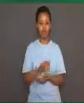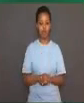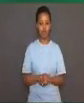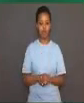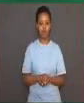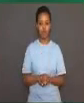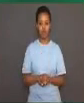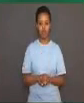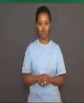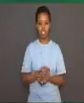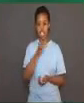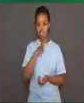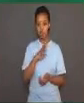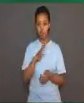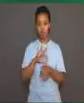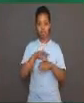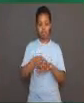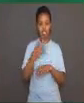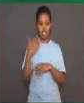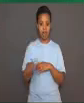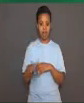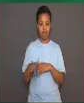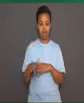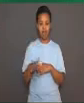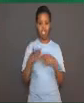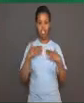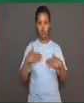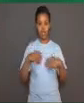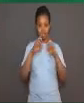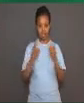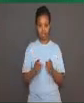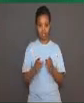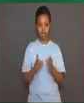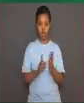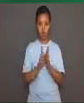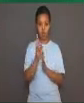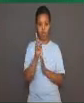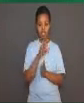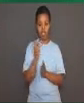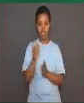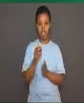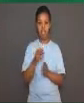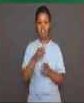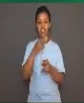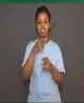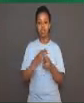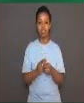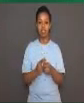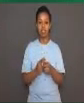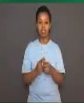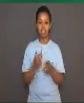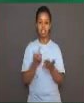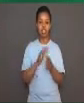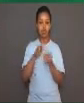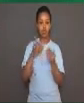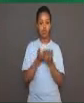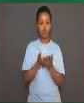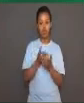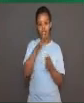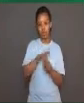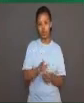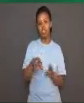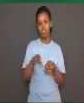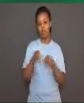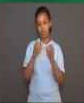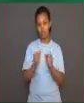Humans' skin color, body shape, height, and weight can all be affected by